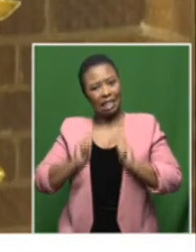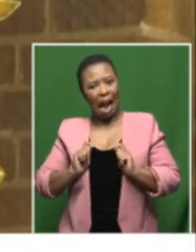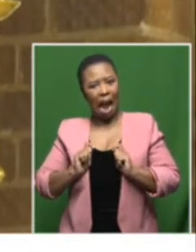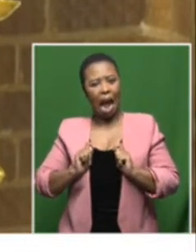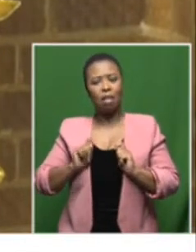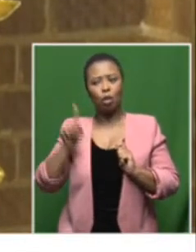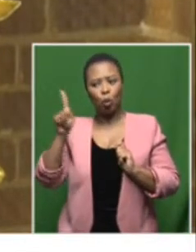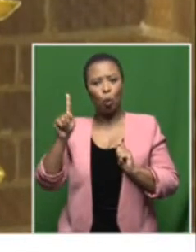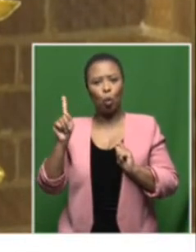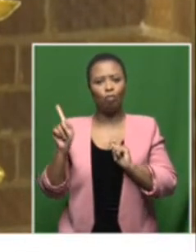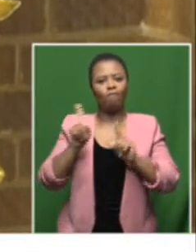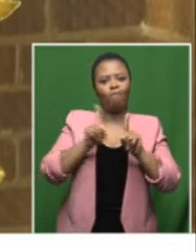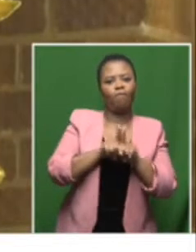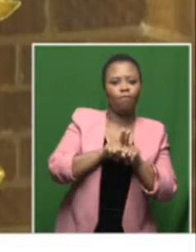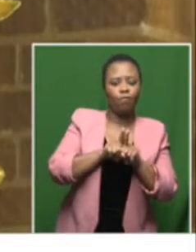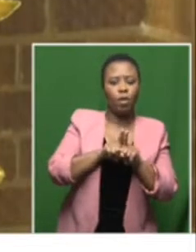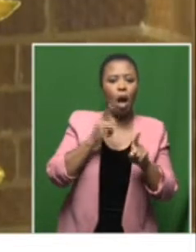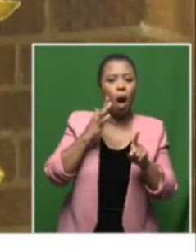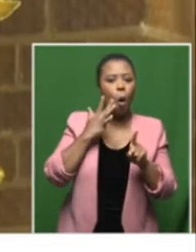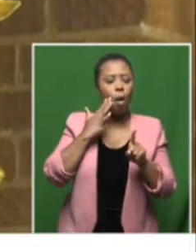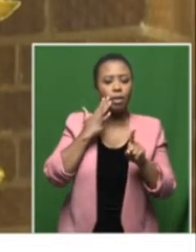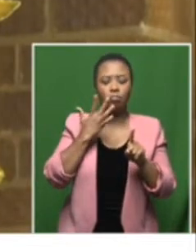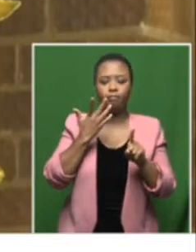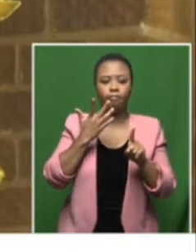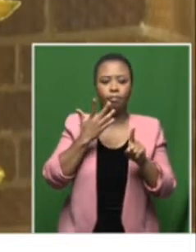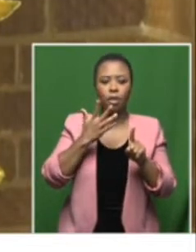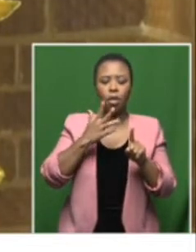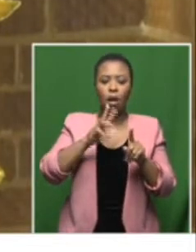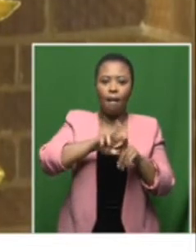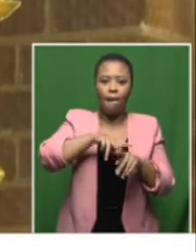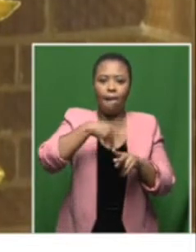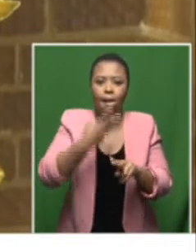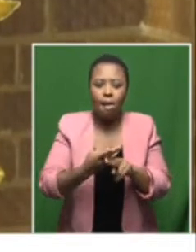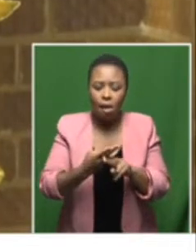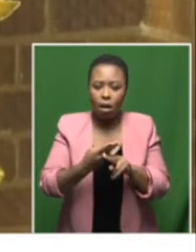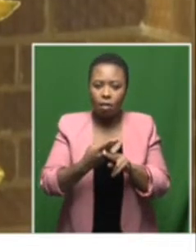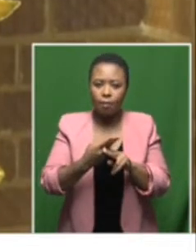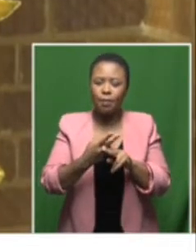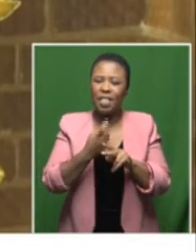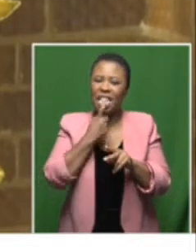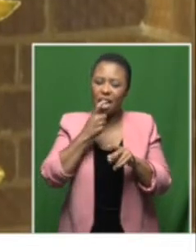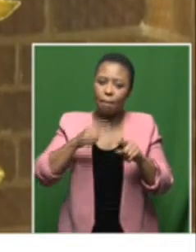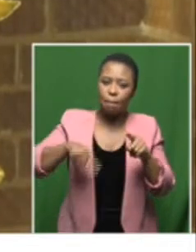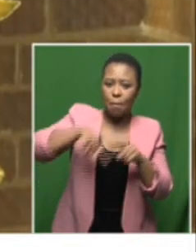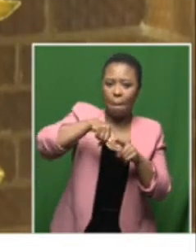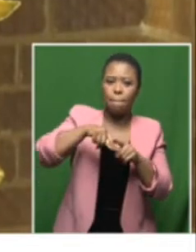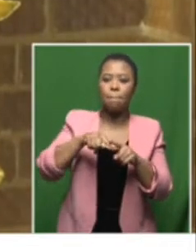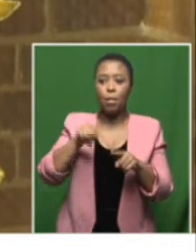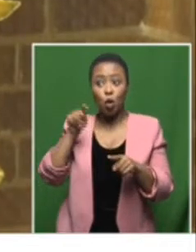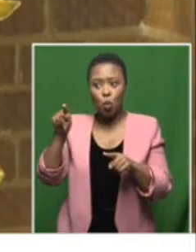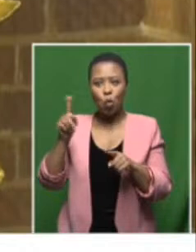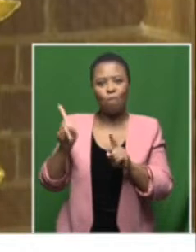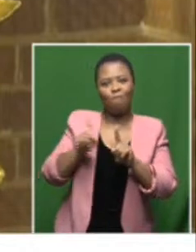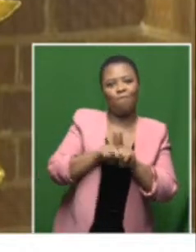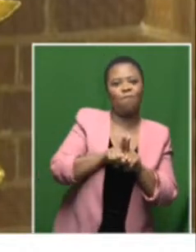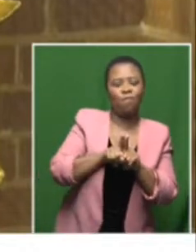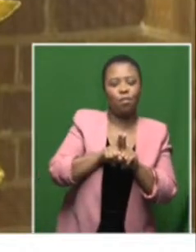would be there, lest she cast her foot against a stone. You would be there. For